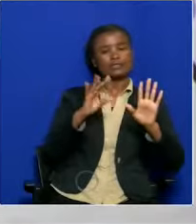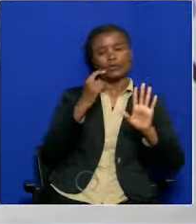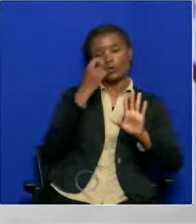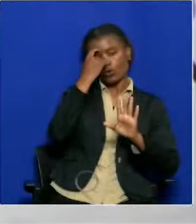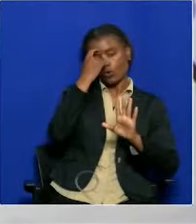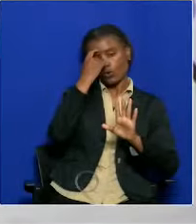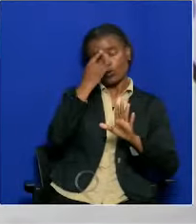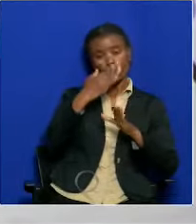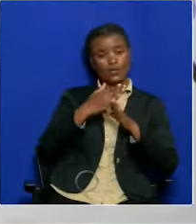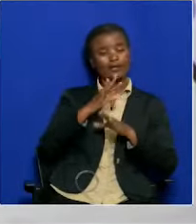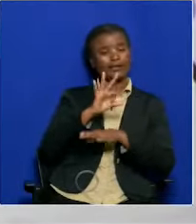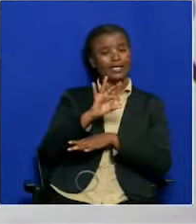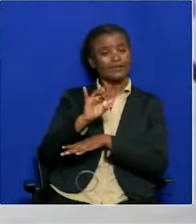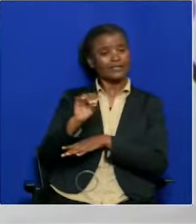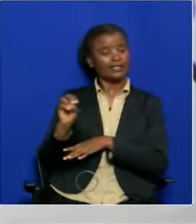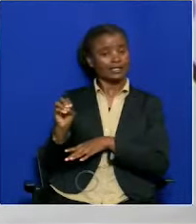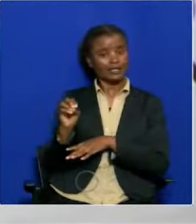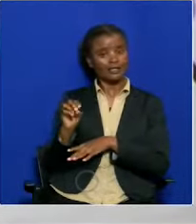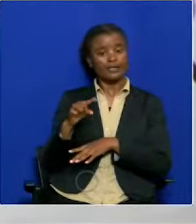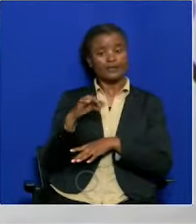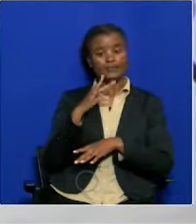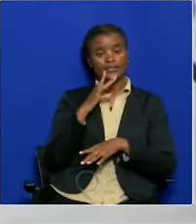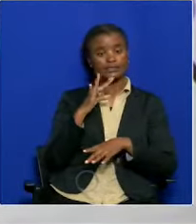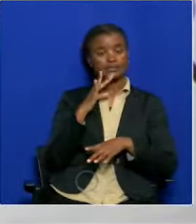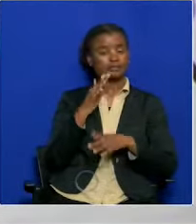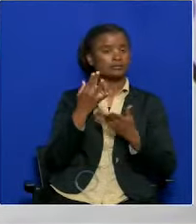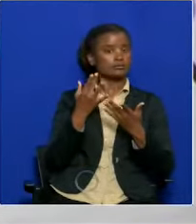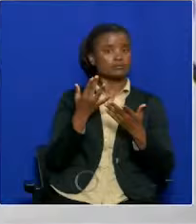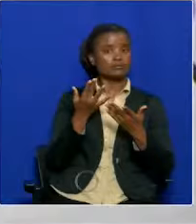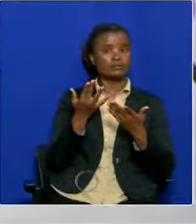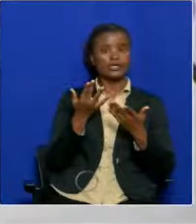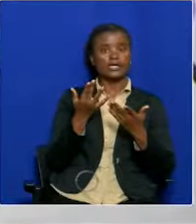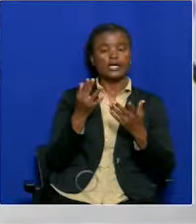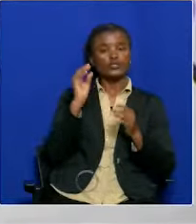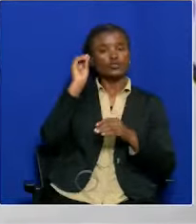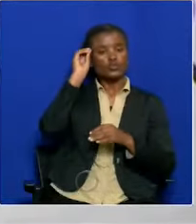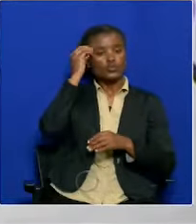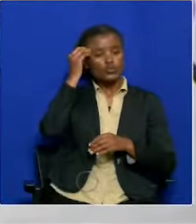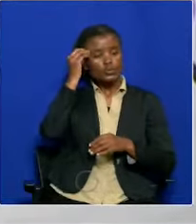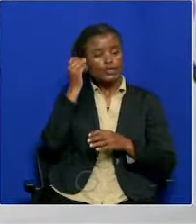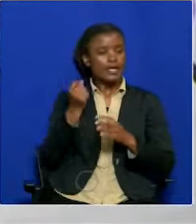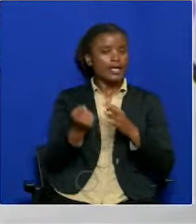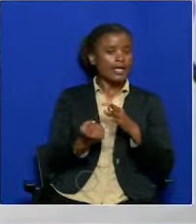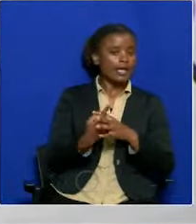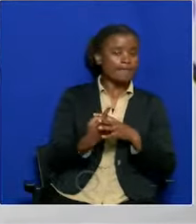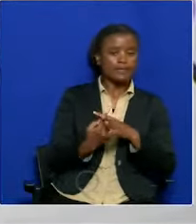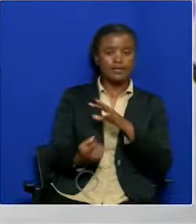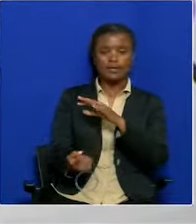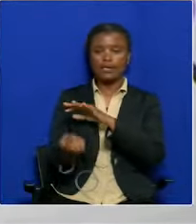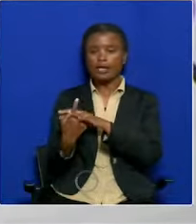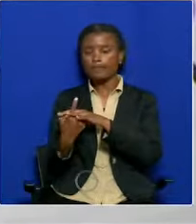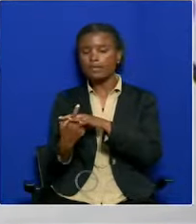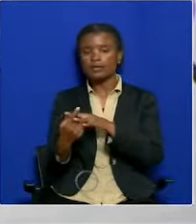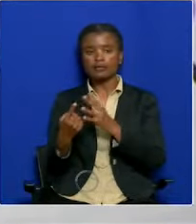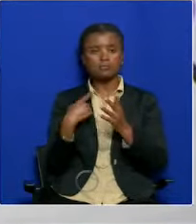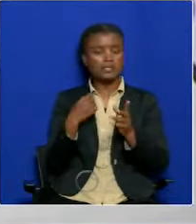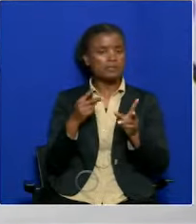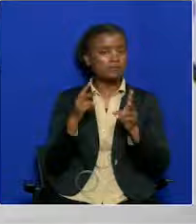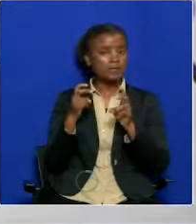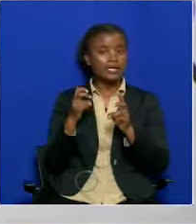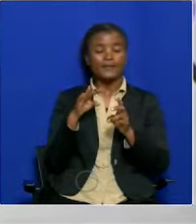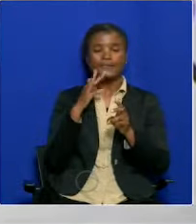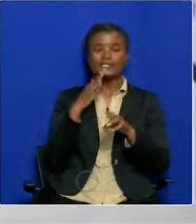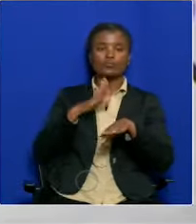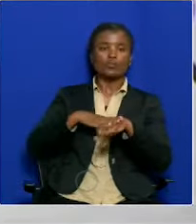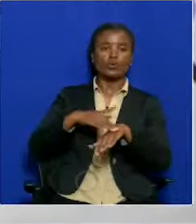less of current affairs. It was more of meetings, more of engagement with the community, more of boots